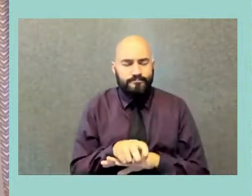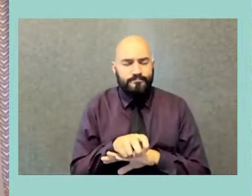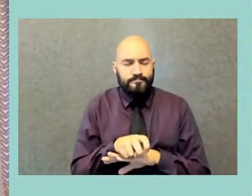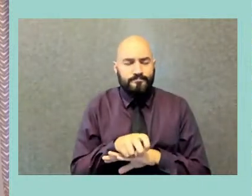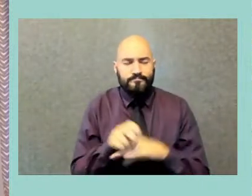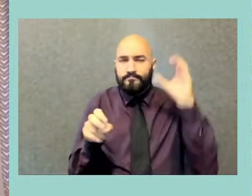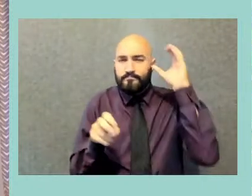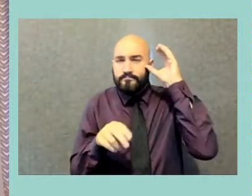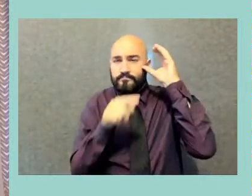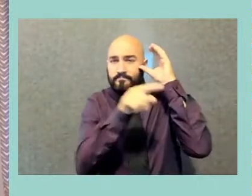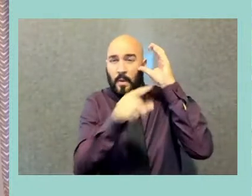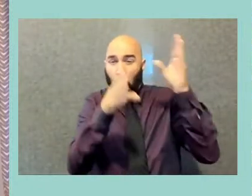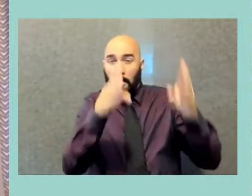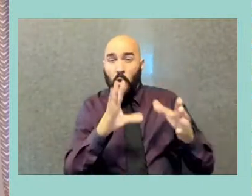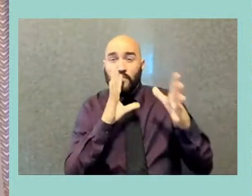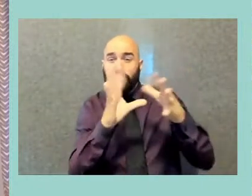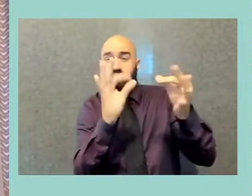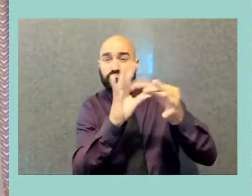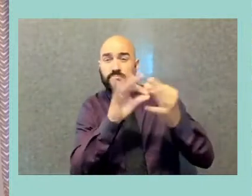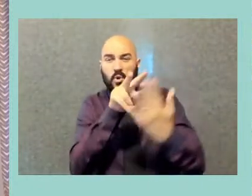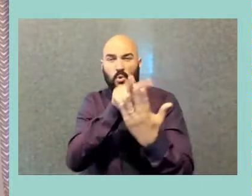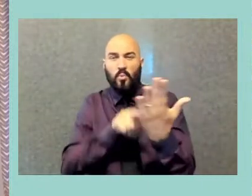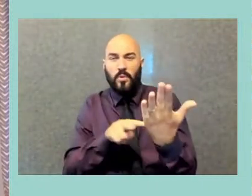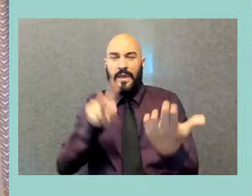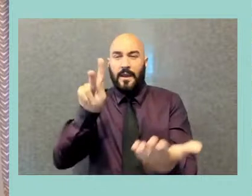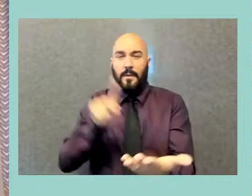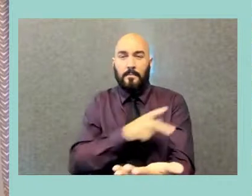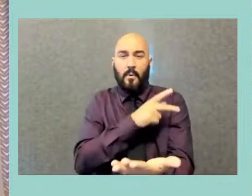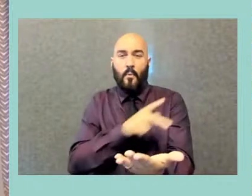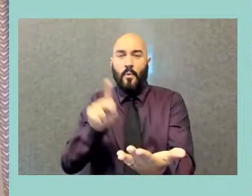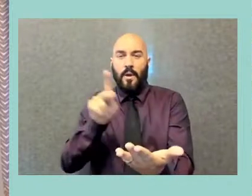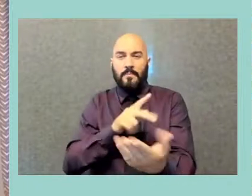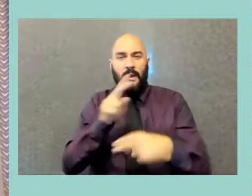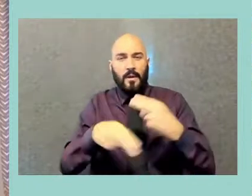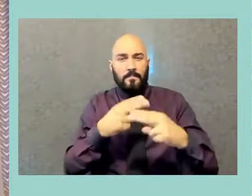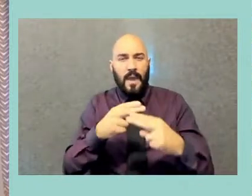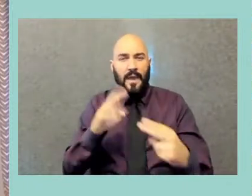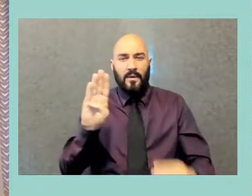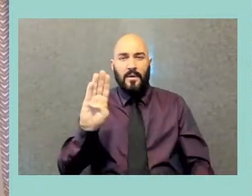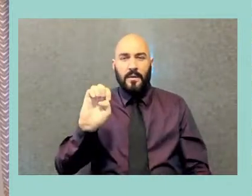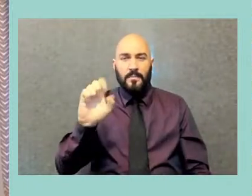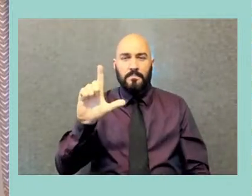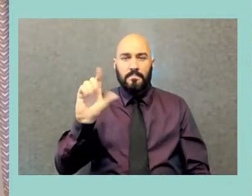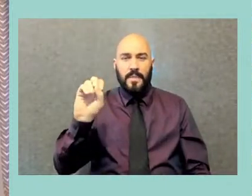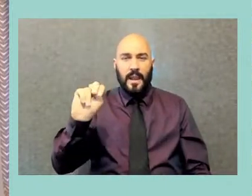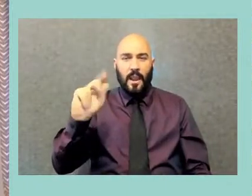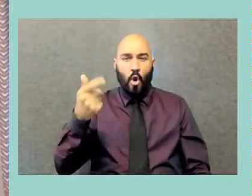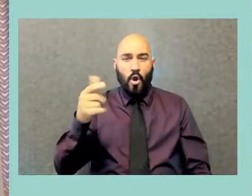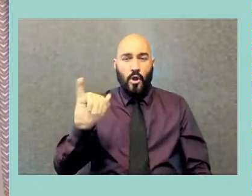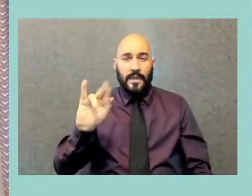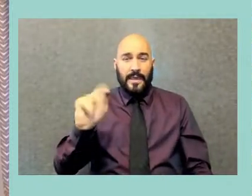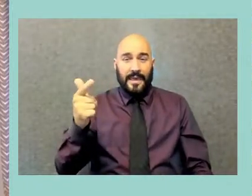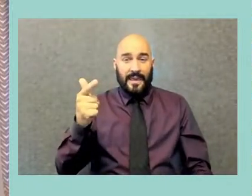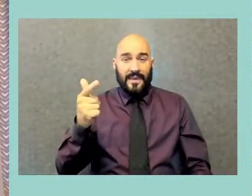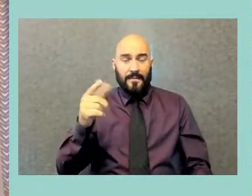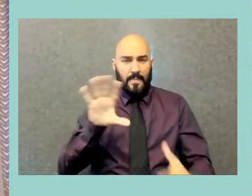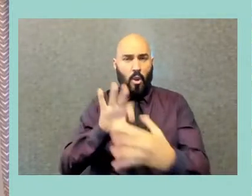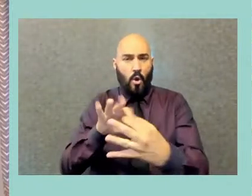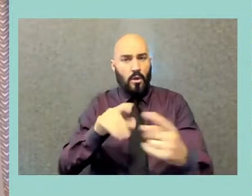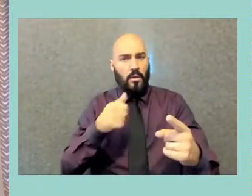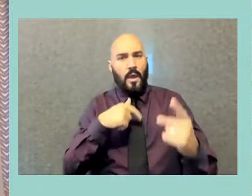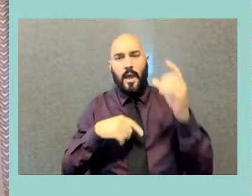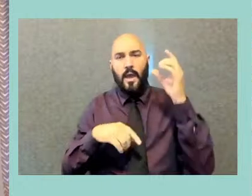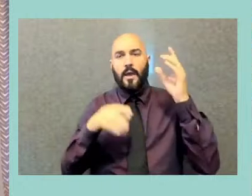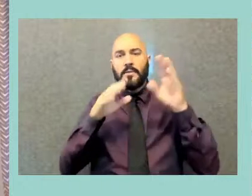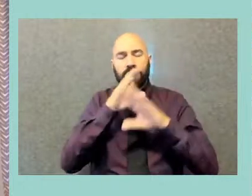a poem about belonging, that I became the driver of my own faith. And drive I